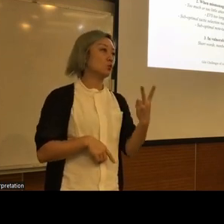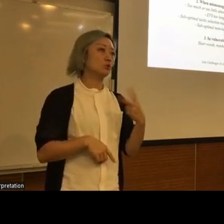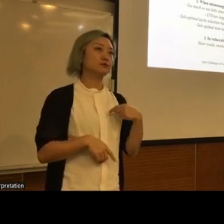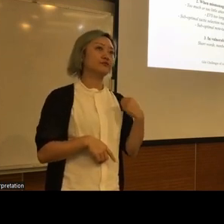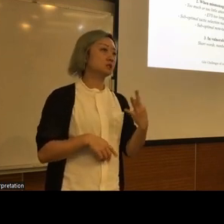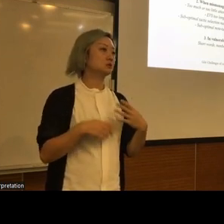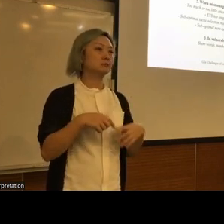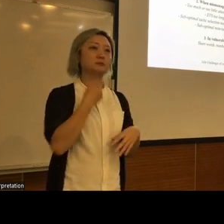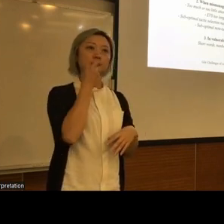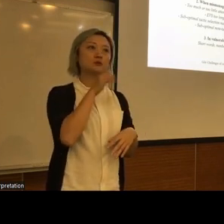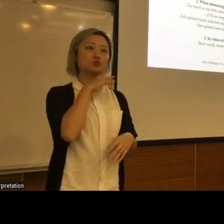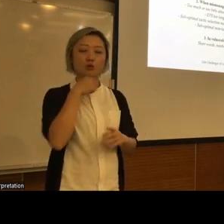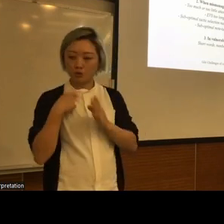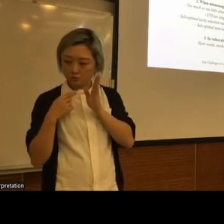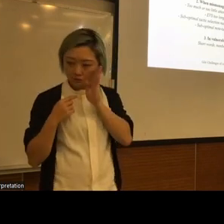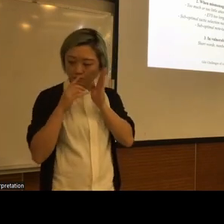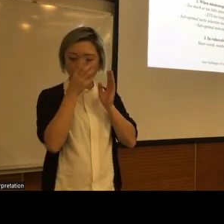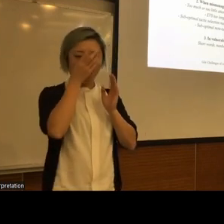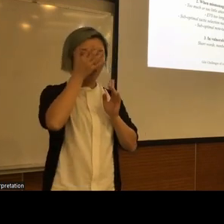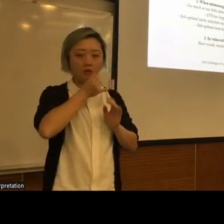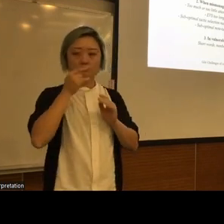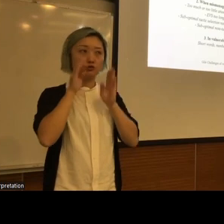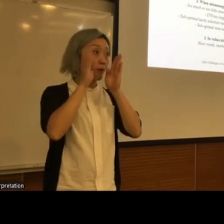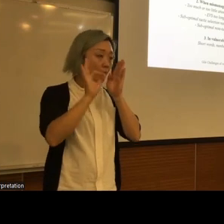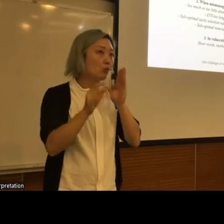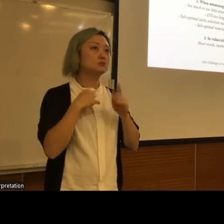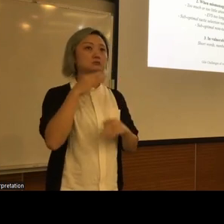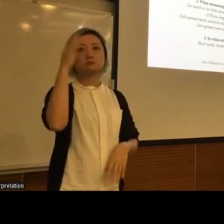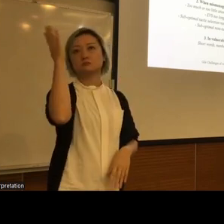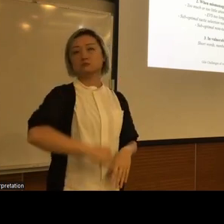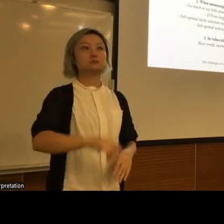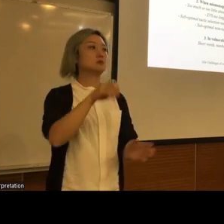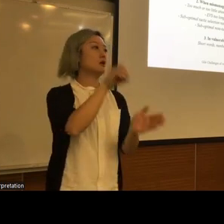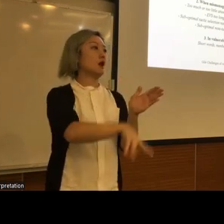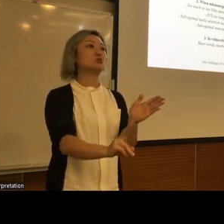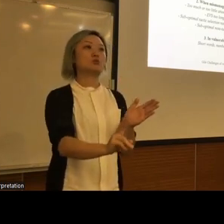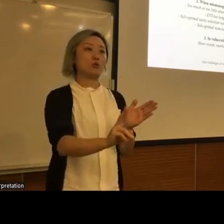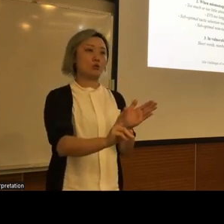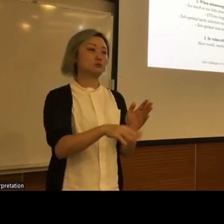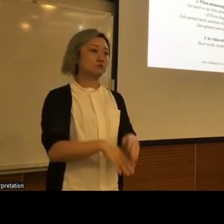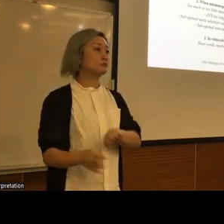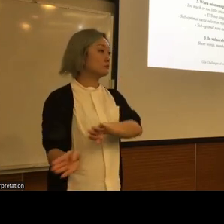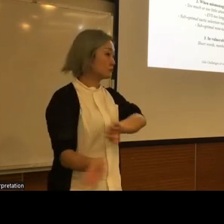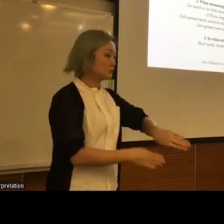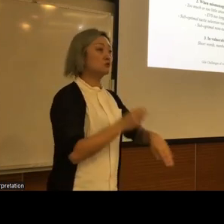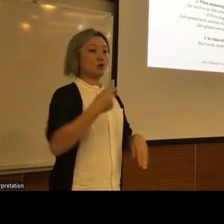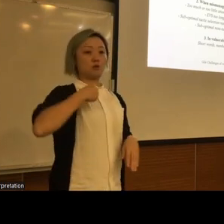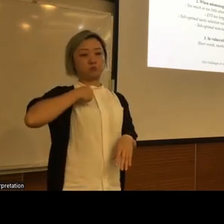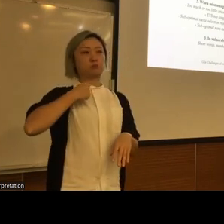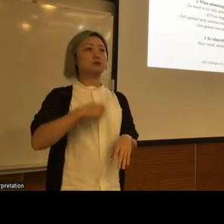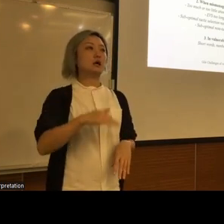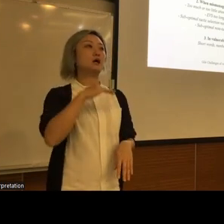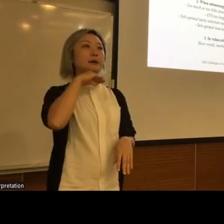else or you were not paying attention, then you may have missed it. And homophones. Of course, there are many homophones in Chinese. There are